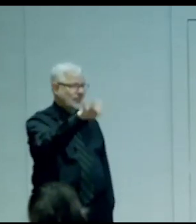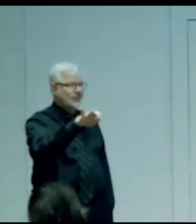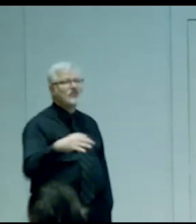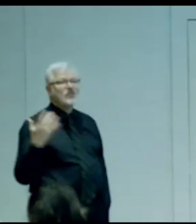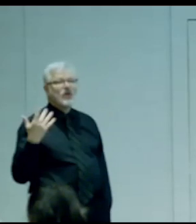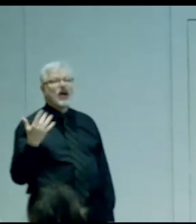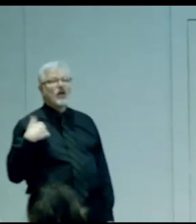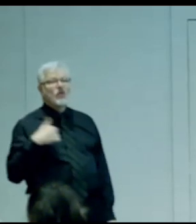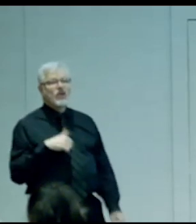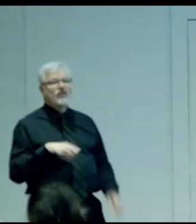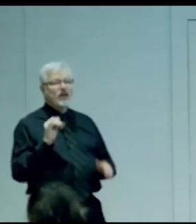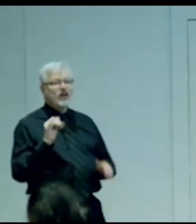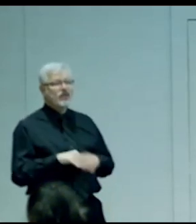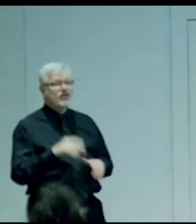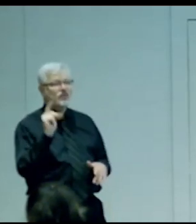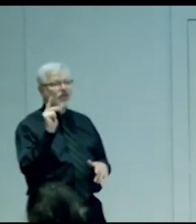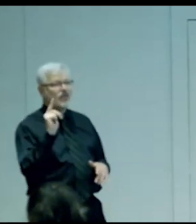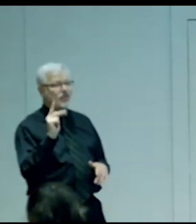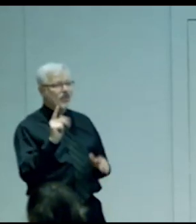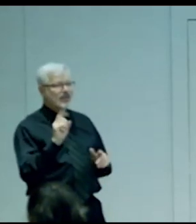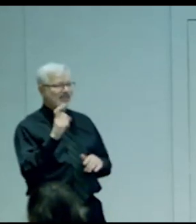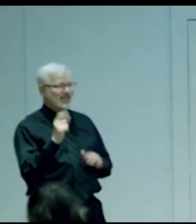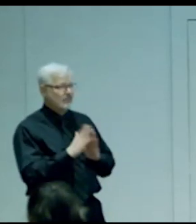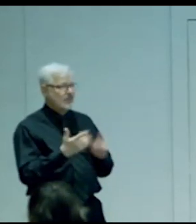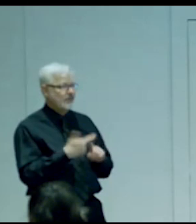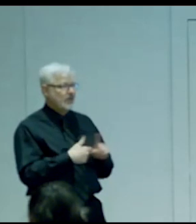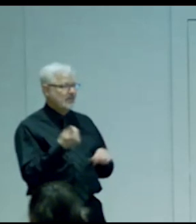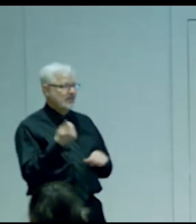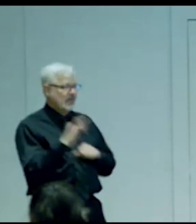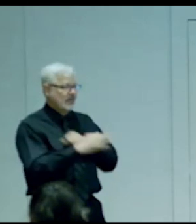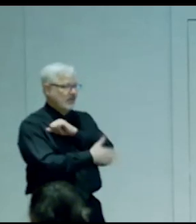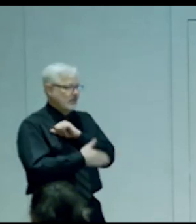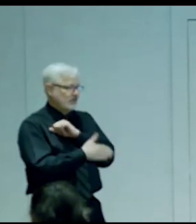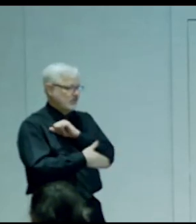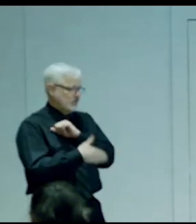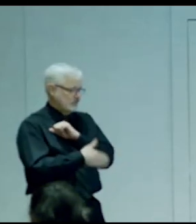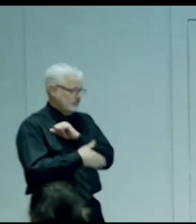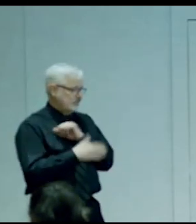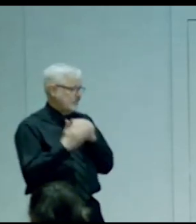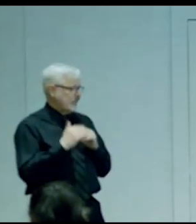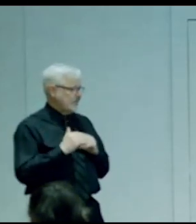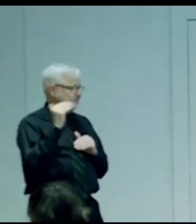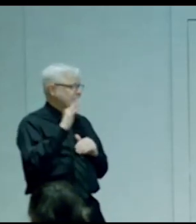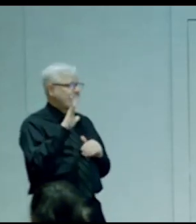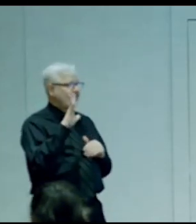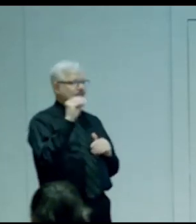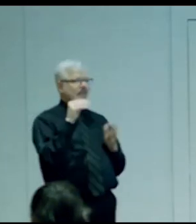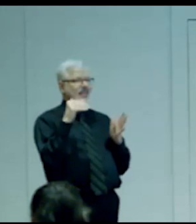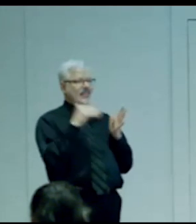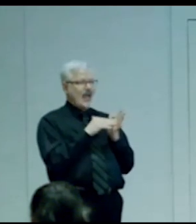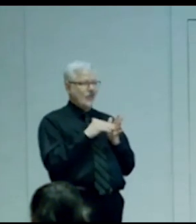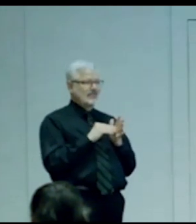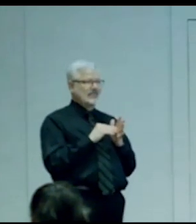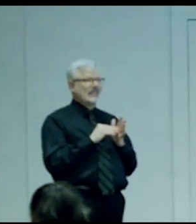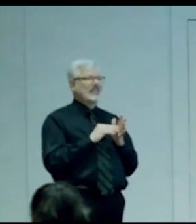that we found in those 23 textbooks from those 19 countries, we found over 50,000